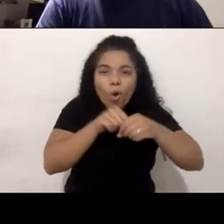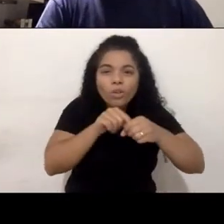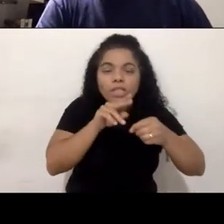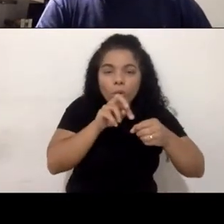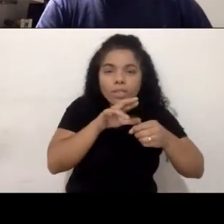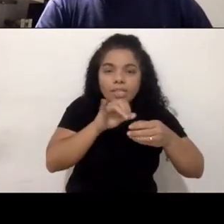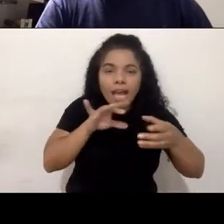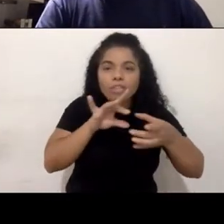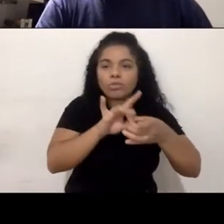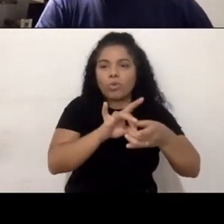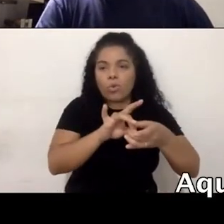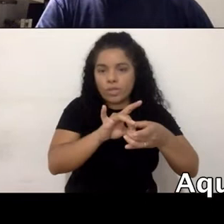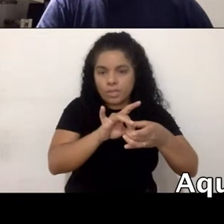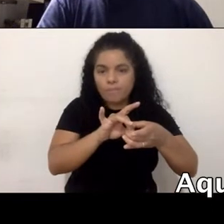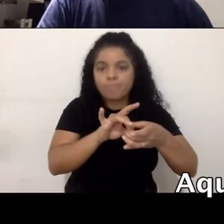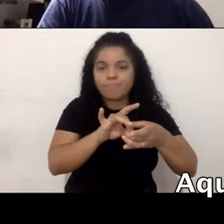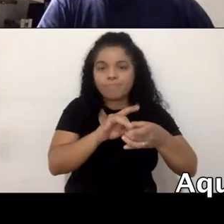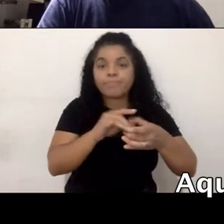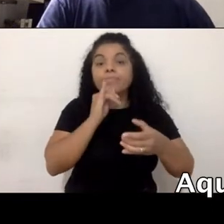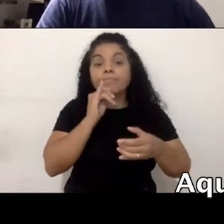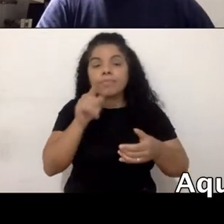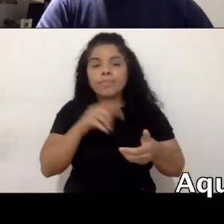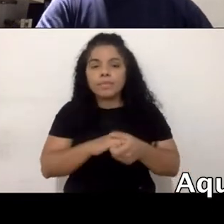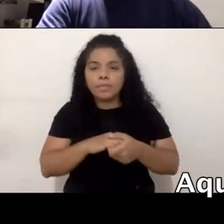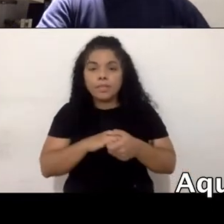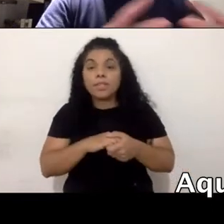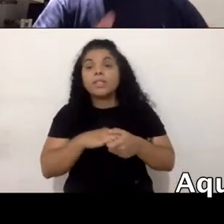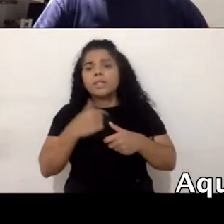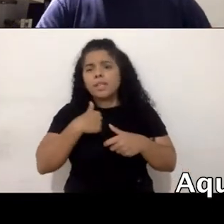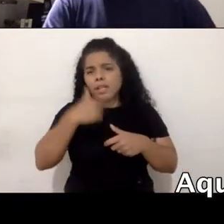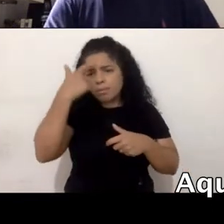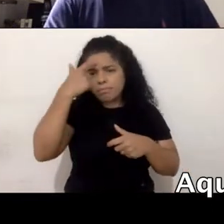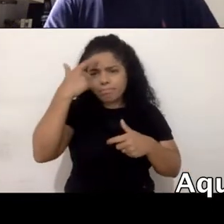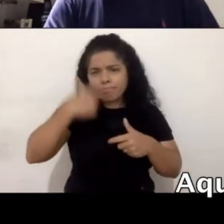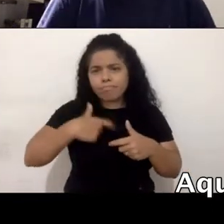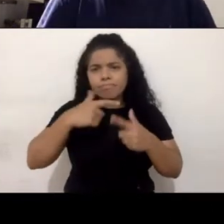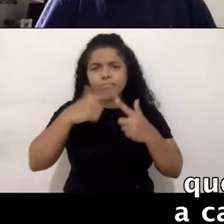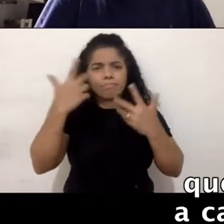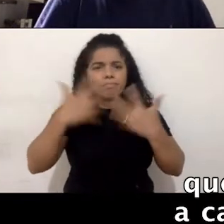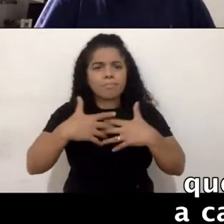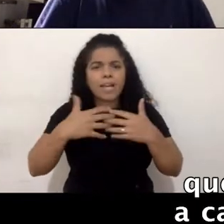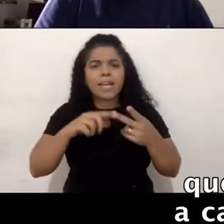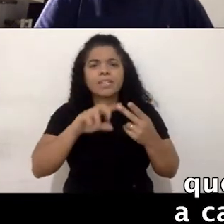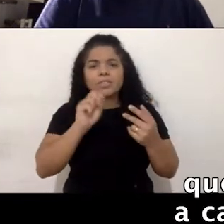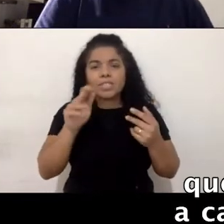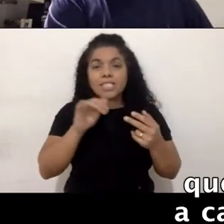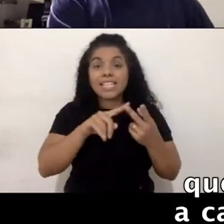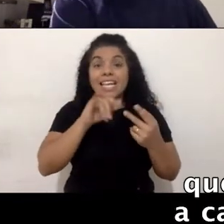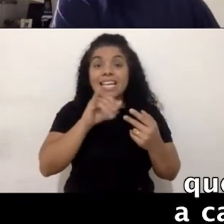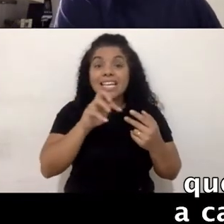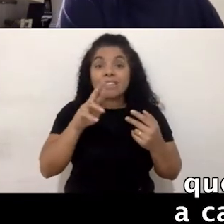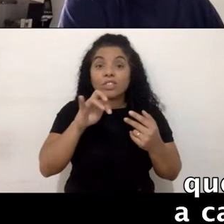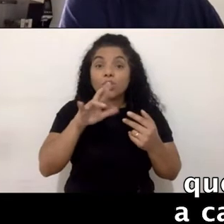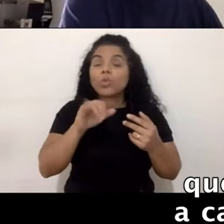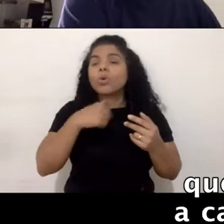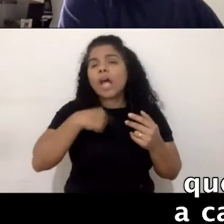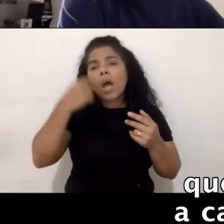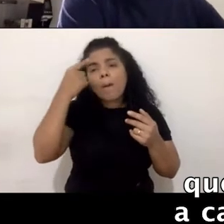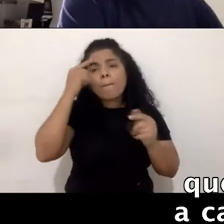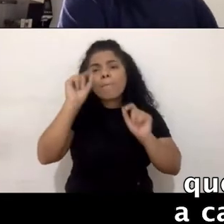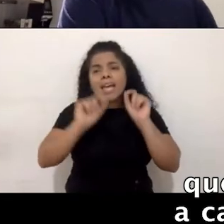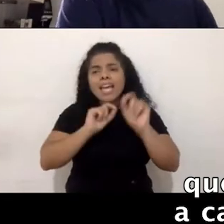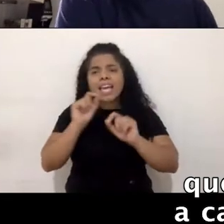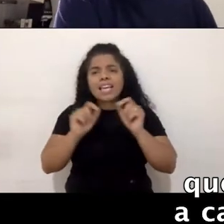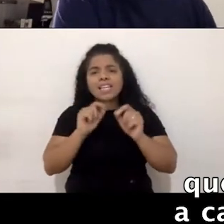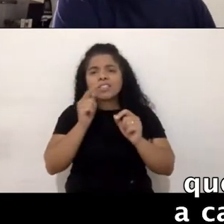about an infrastructure stack. What I'm talking about here is, for example, with Terraform, it's a Terraform project that has a state file associated with each instance